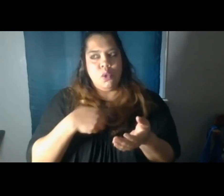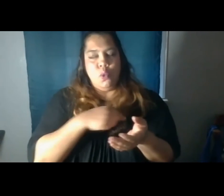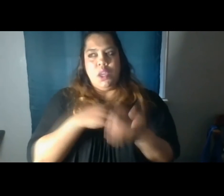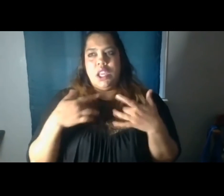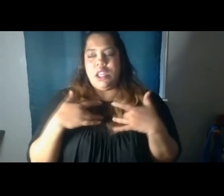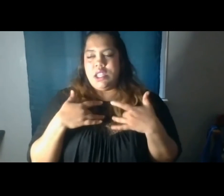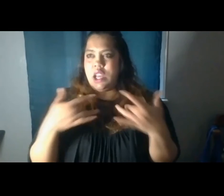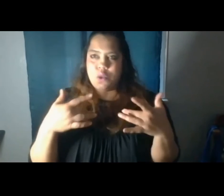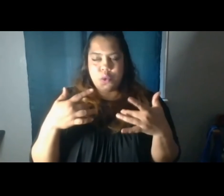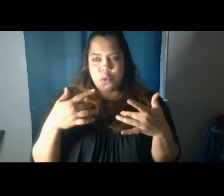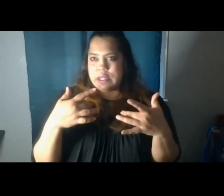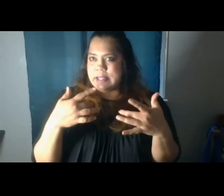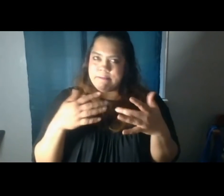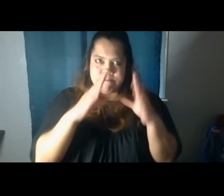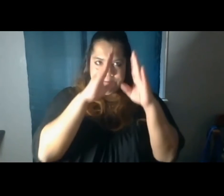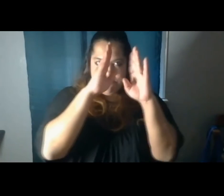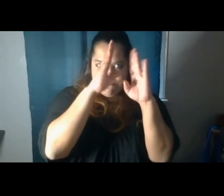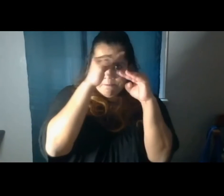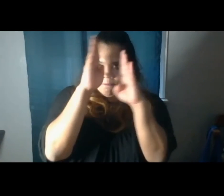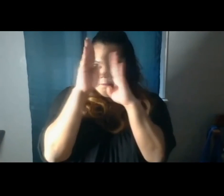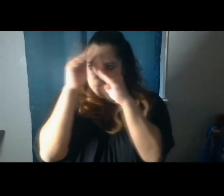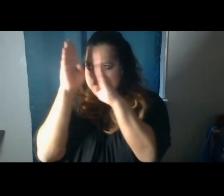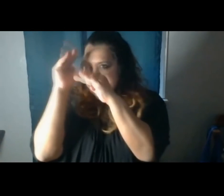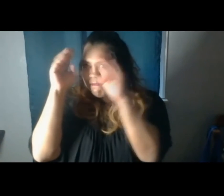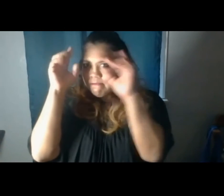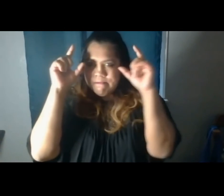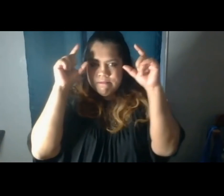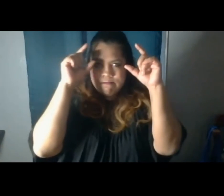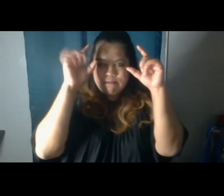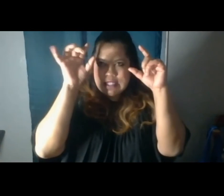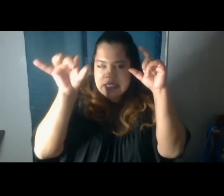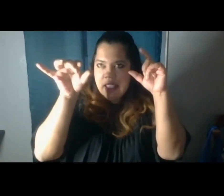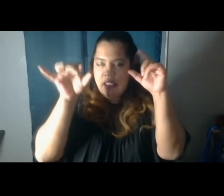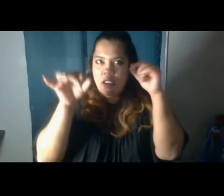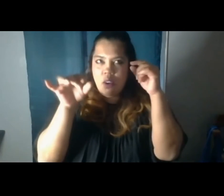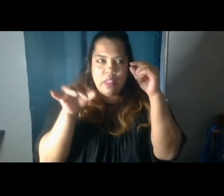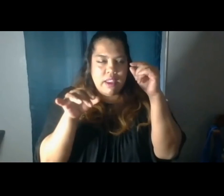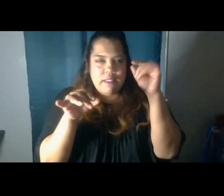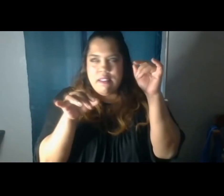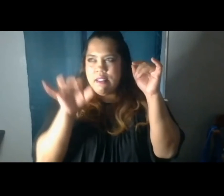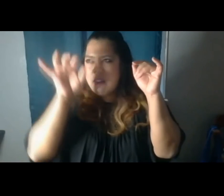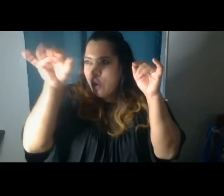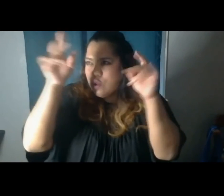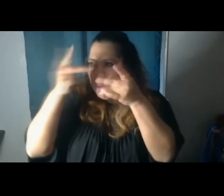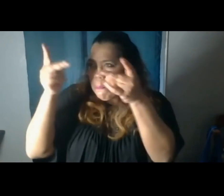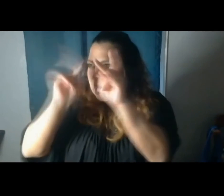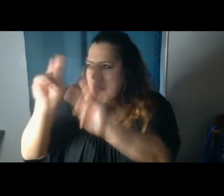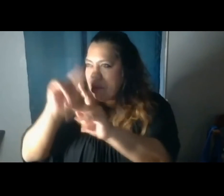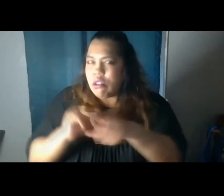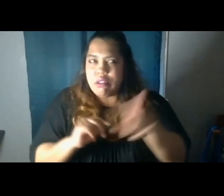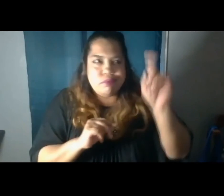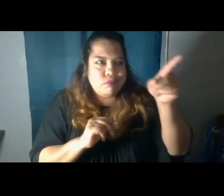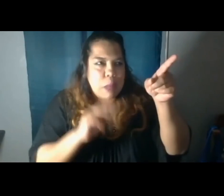mind. We make it like it's those people or that political idea or that